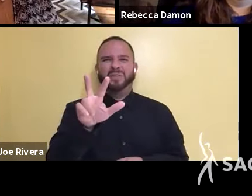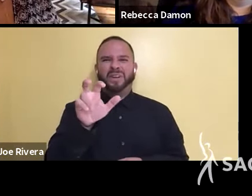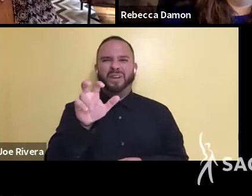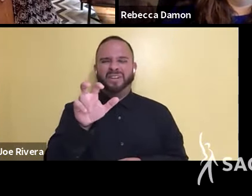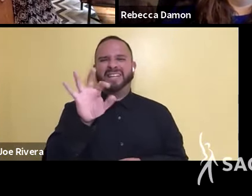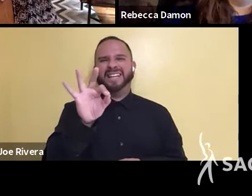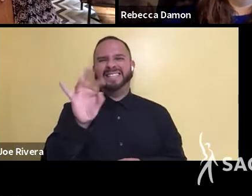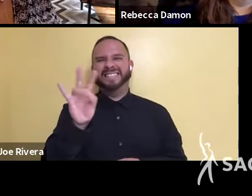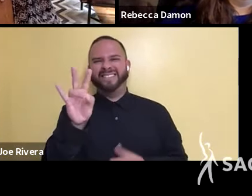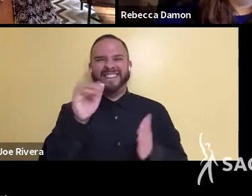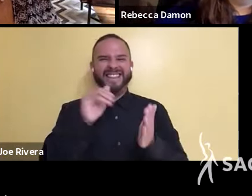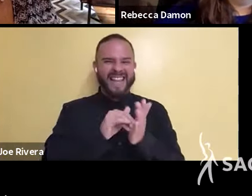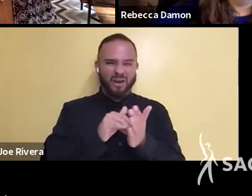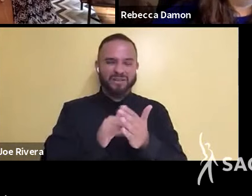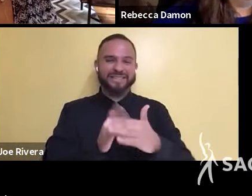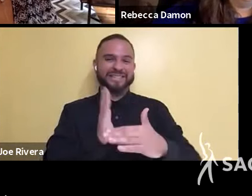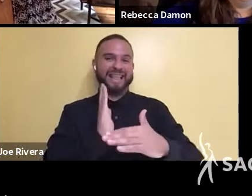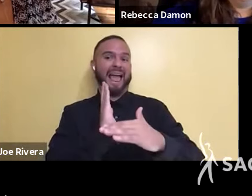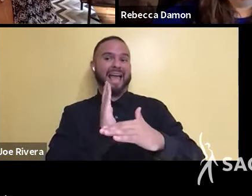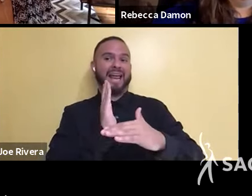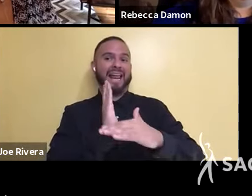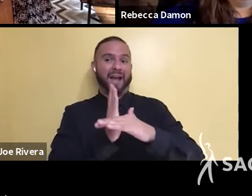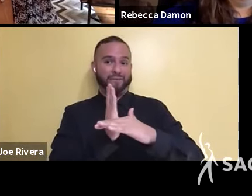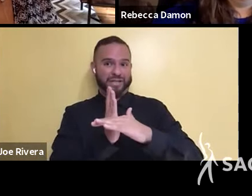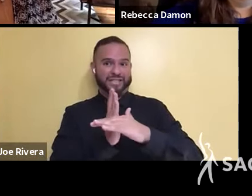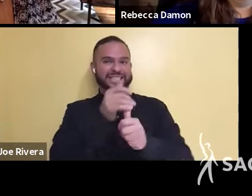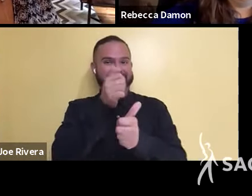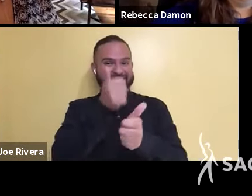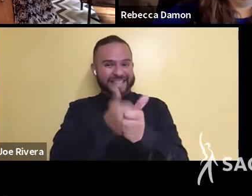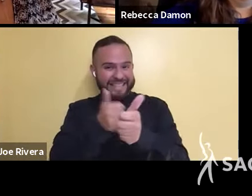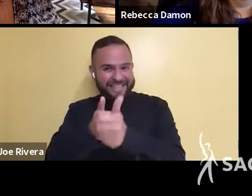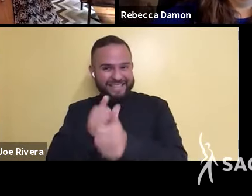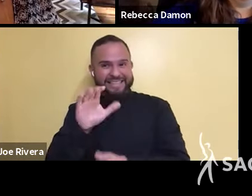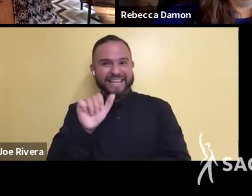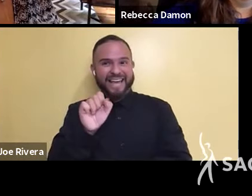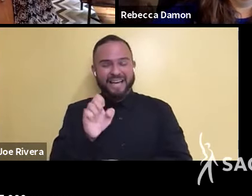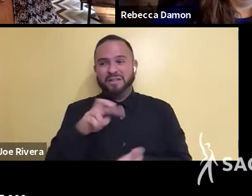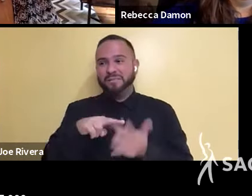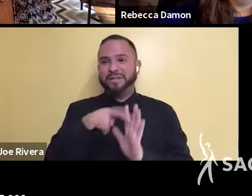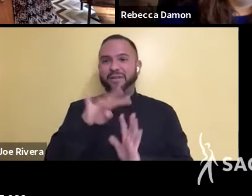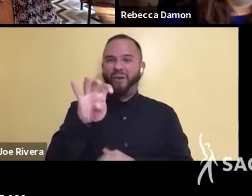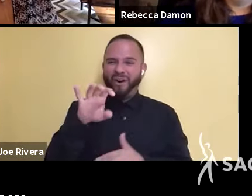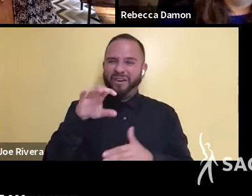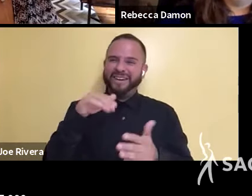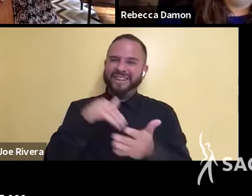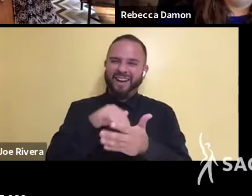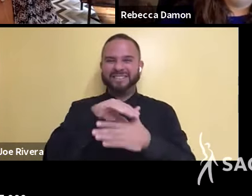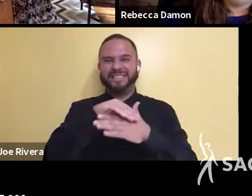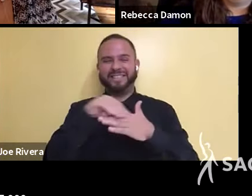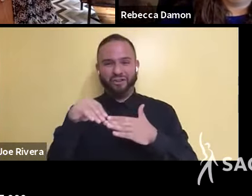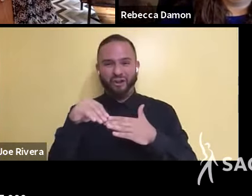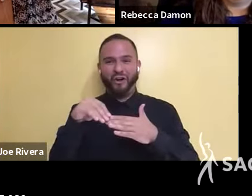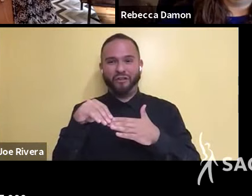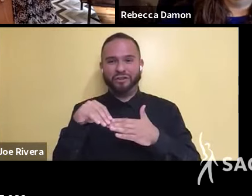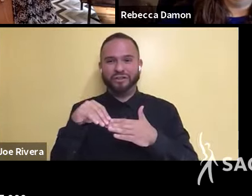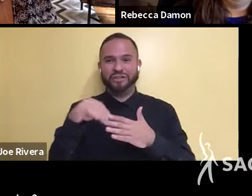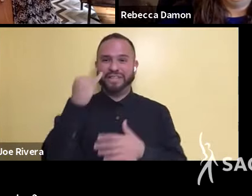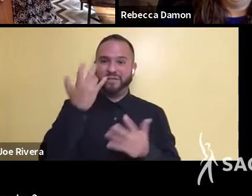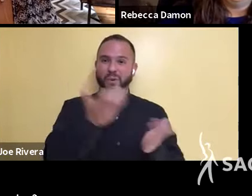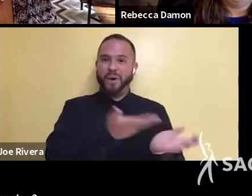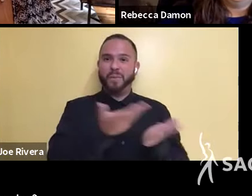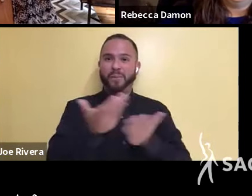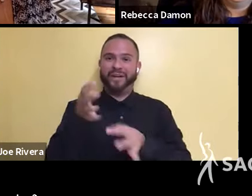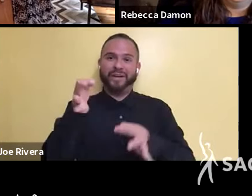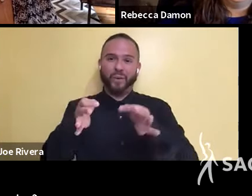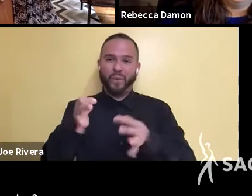$397,000 per case. Can you imagine? $400,000 in order to take such a case to court. And